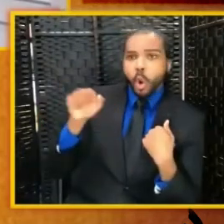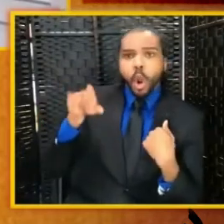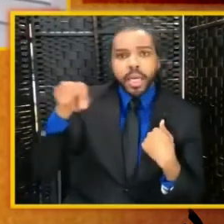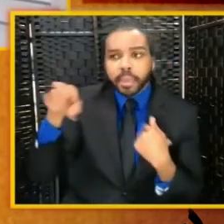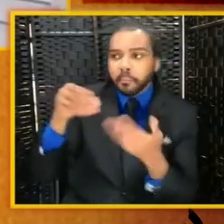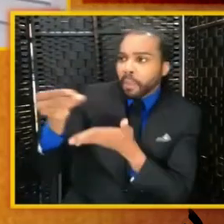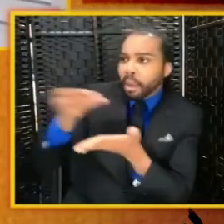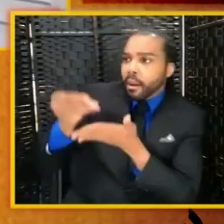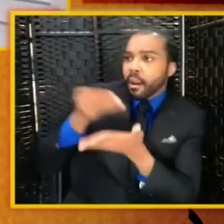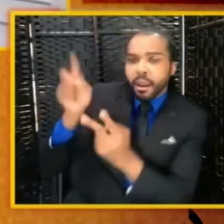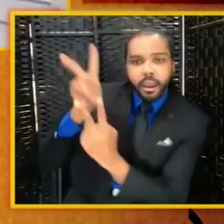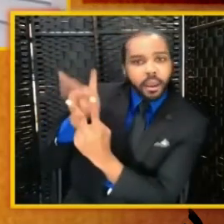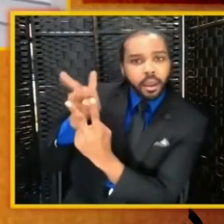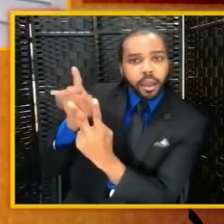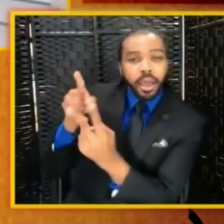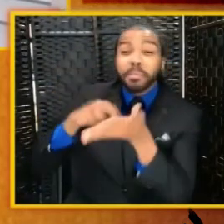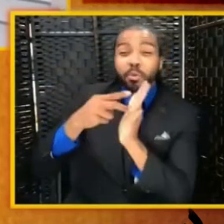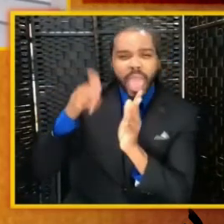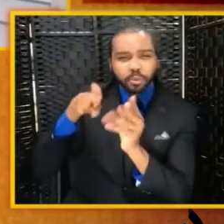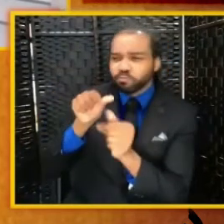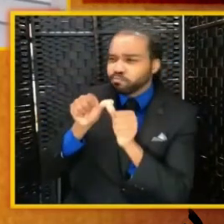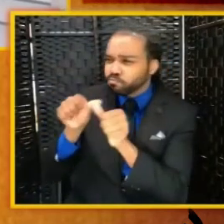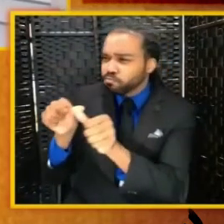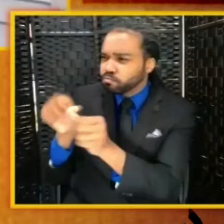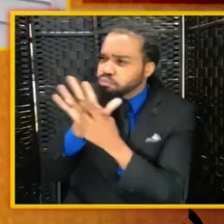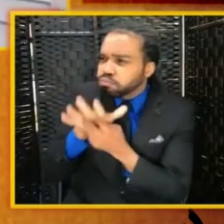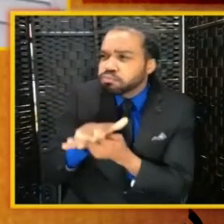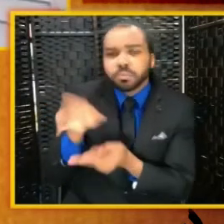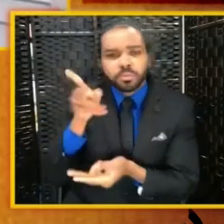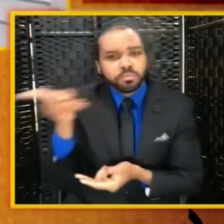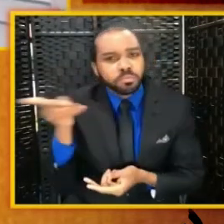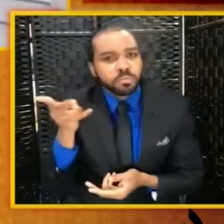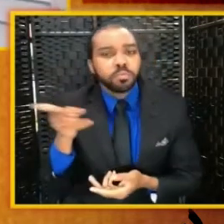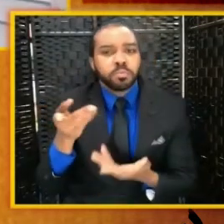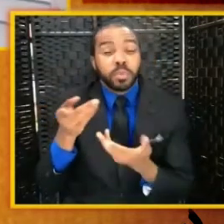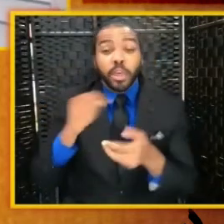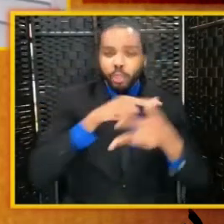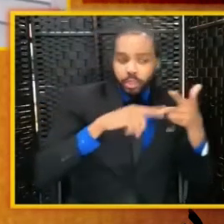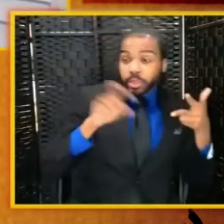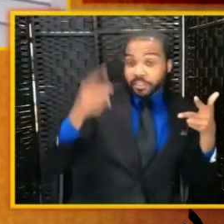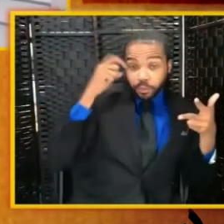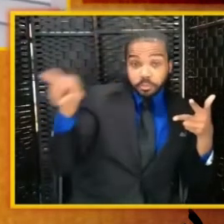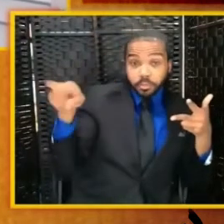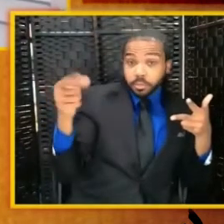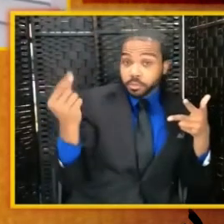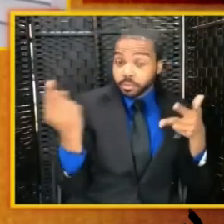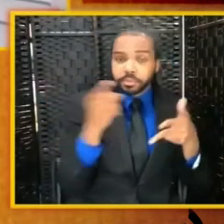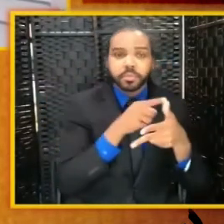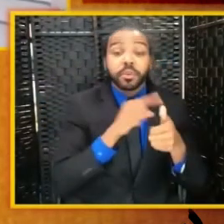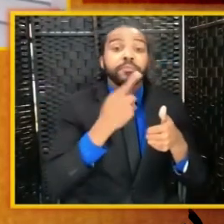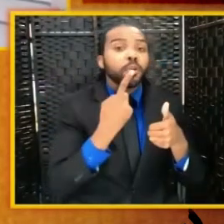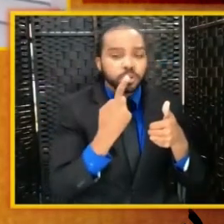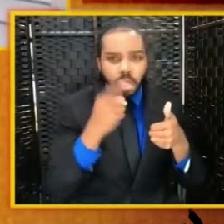civic leaders, our business leaders, our community leaders. And here are three things we need them to do. One, to keep talking